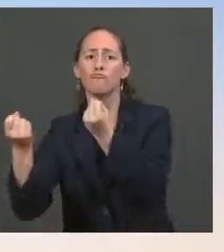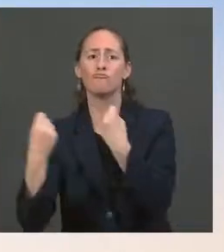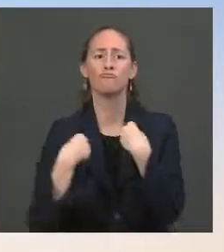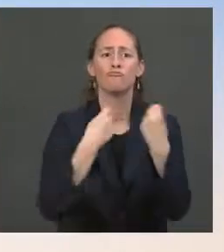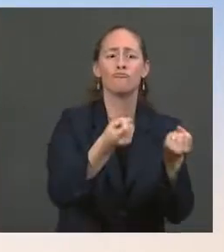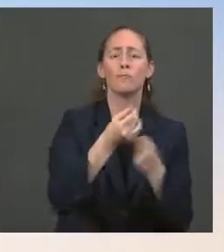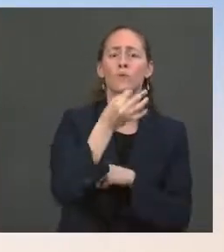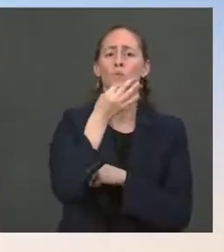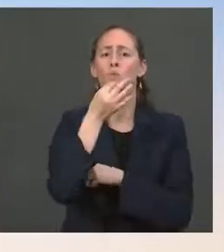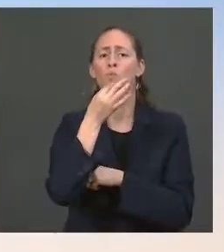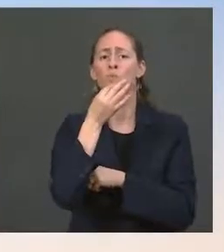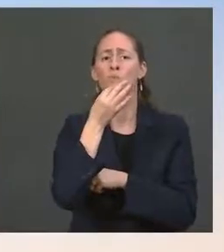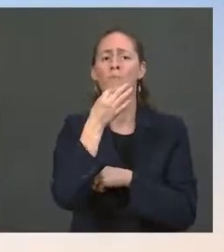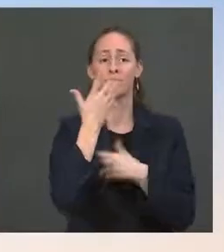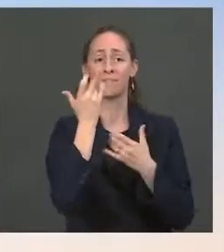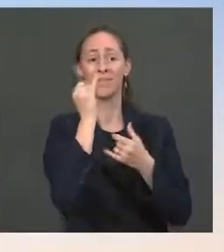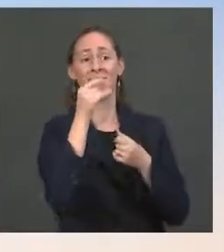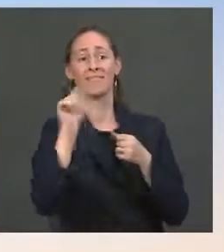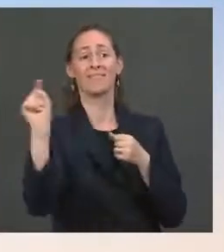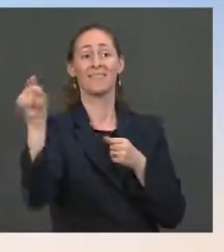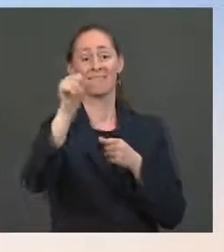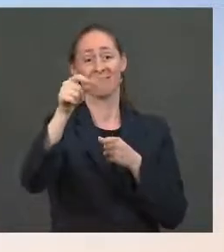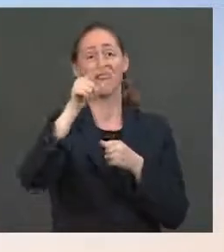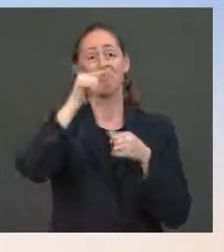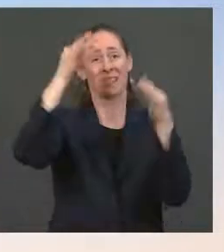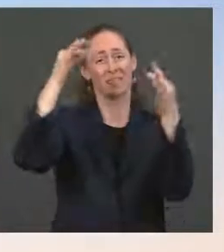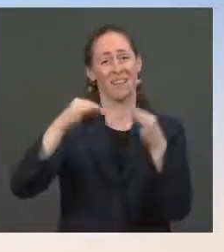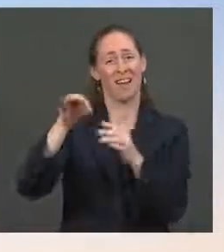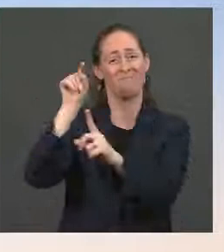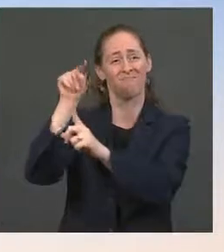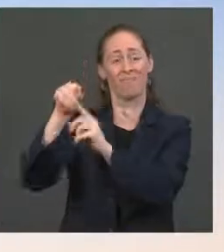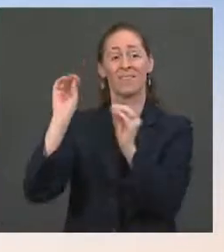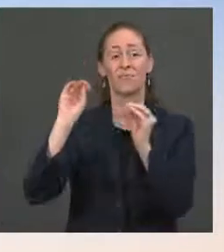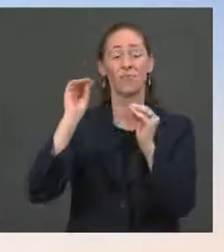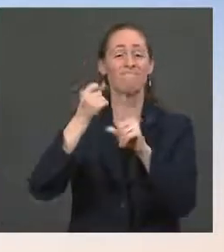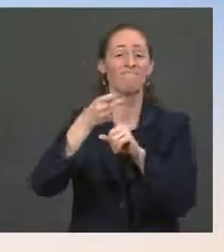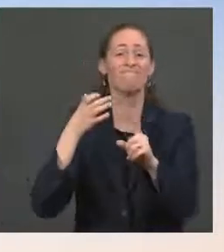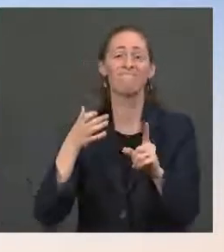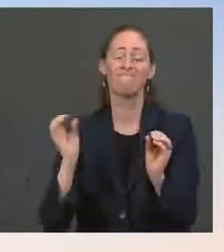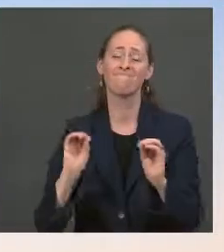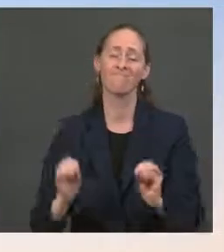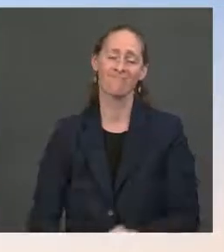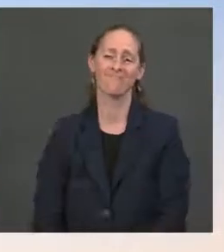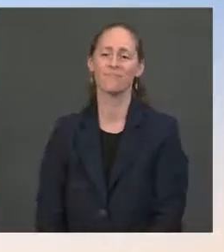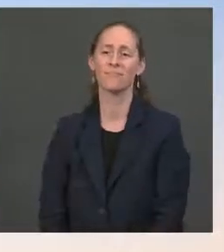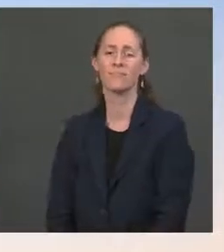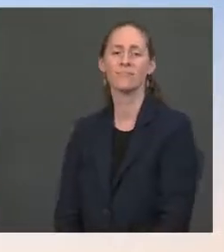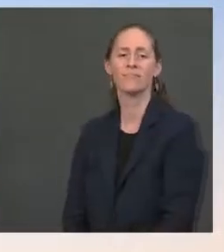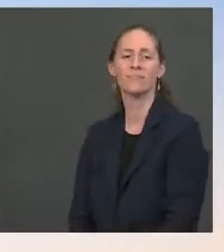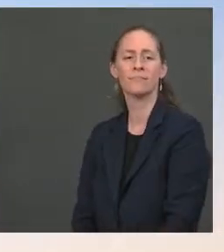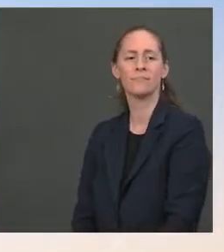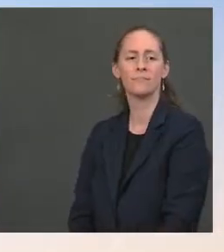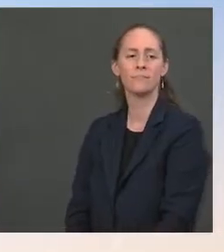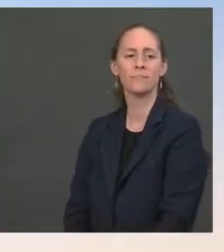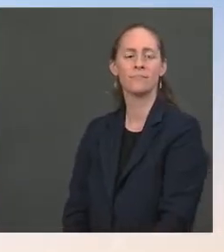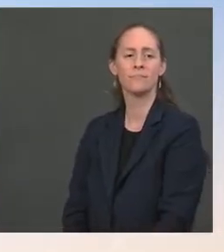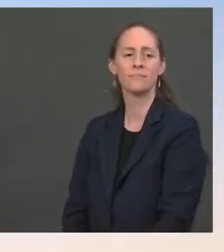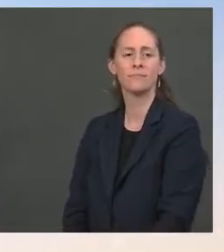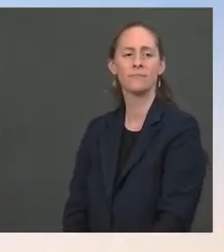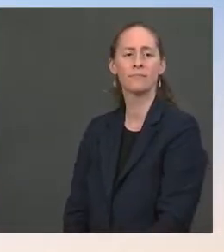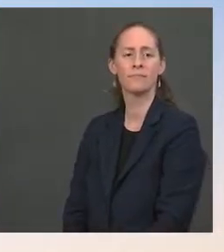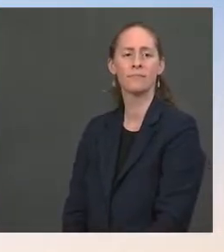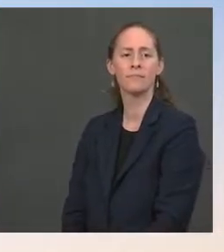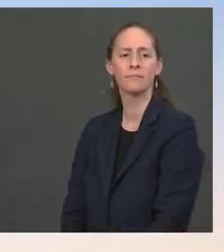leave it to them to make that determination. Go ahead. I don't have anything more on this. Go ahead. Thanks. I wanted to go back to you and the president earlier said